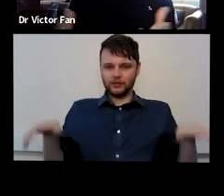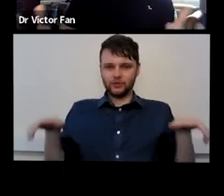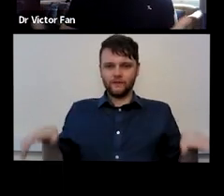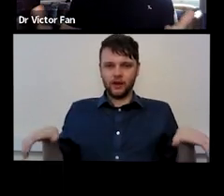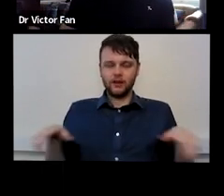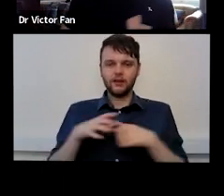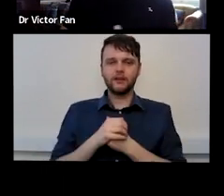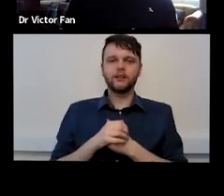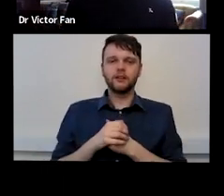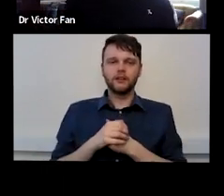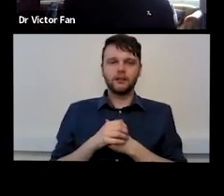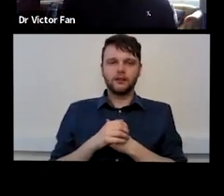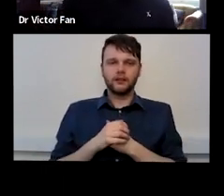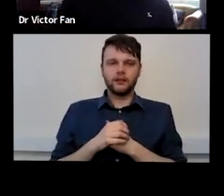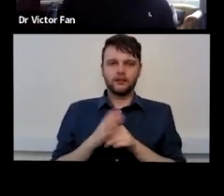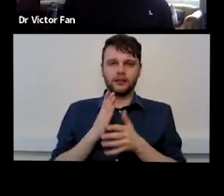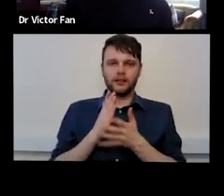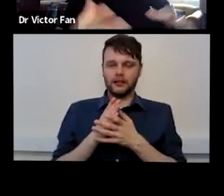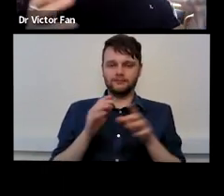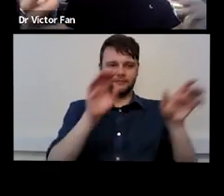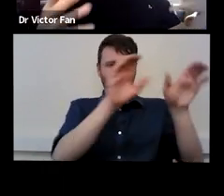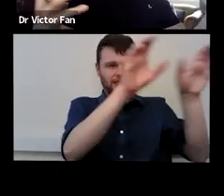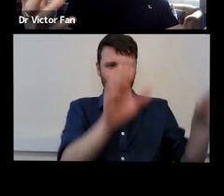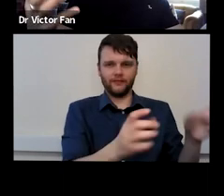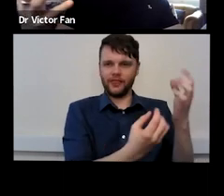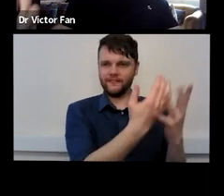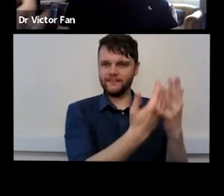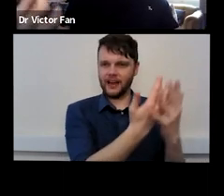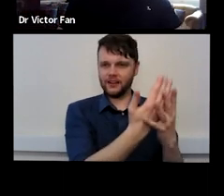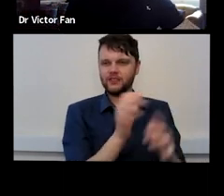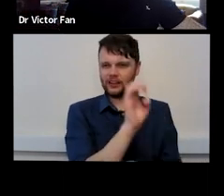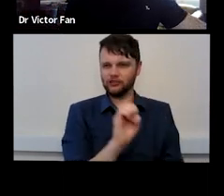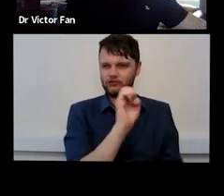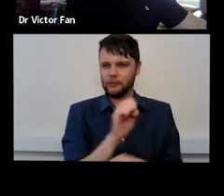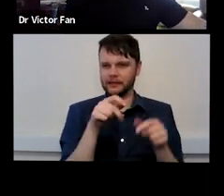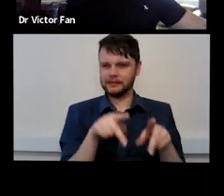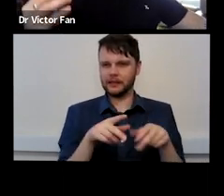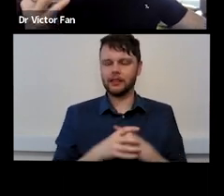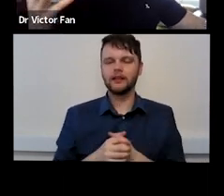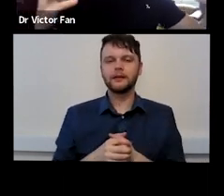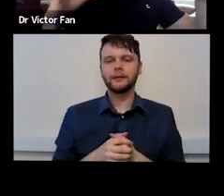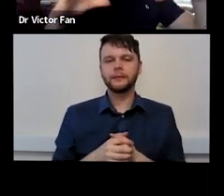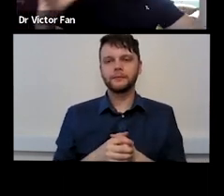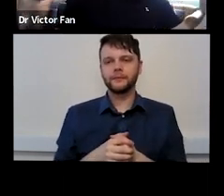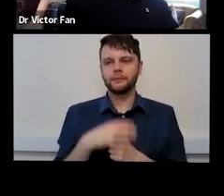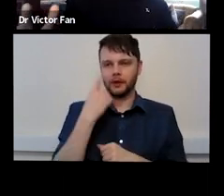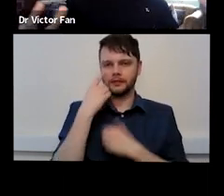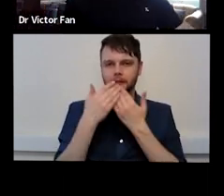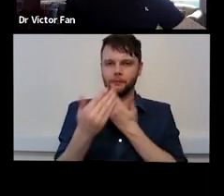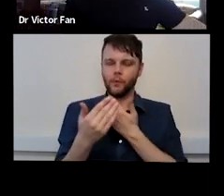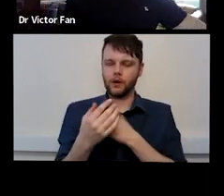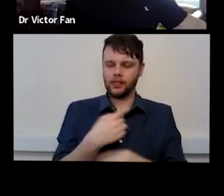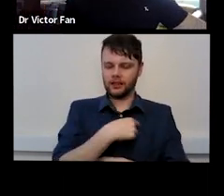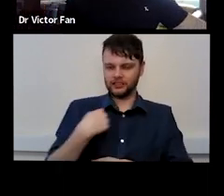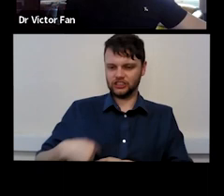very Euro-American styled fireplace. And at the same time behind them, you would see more like Chinese